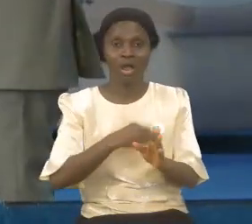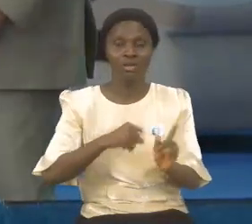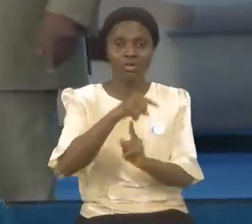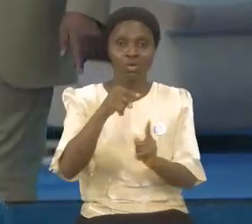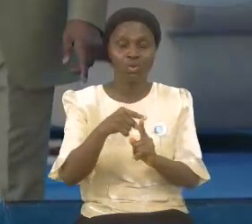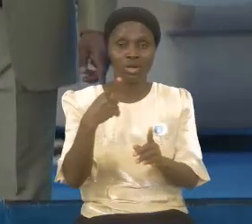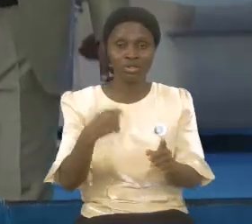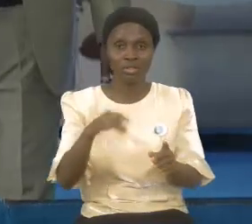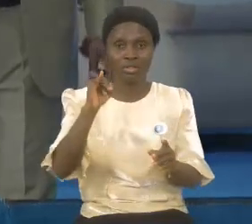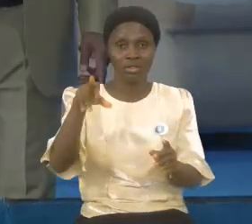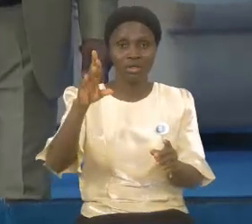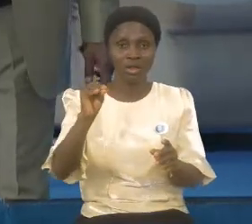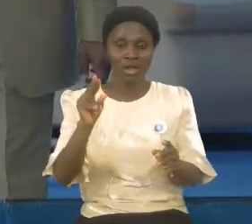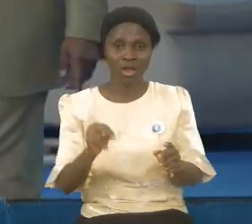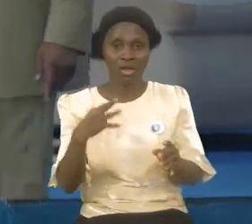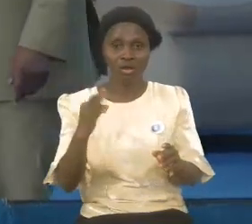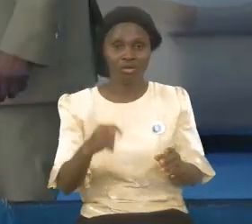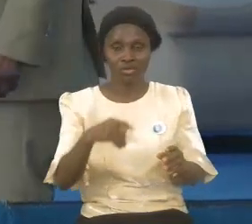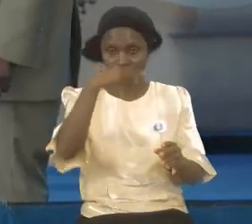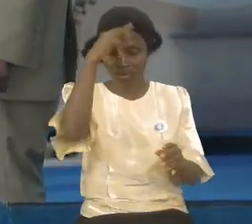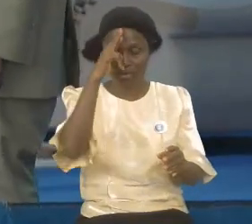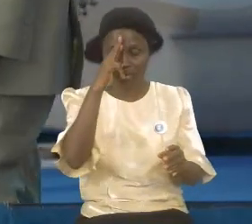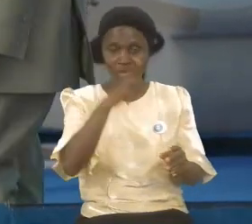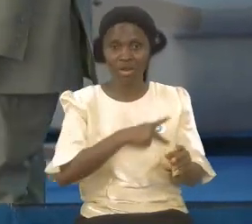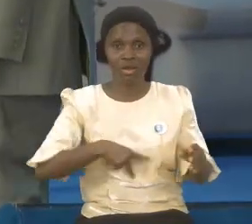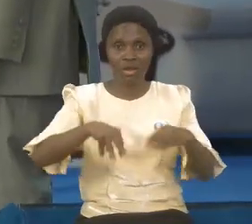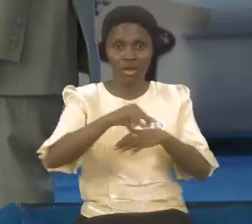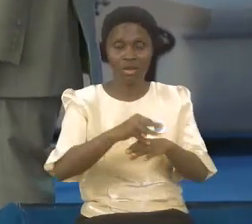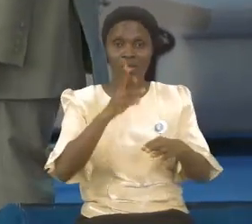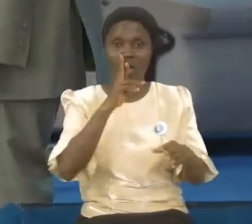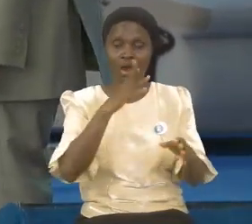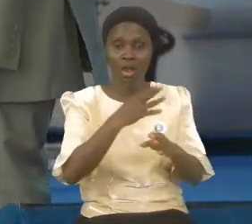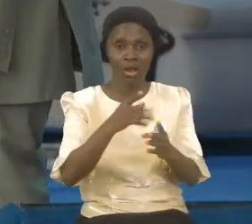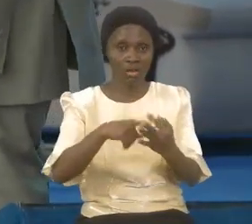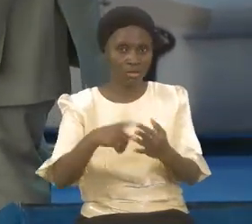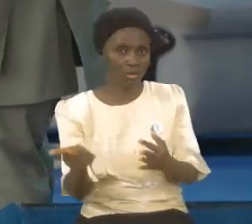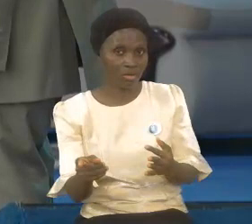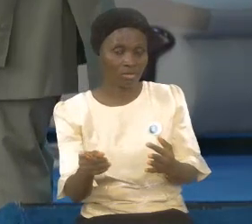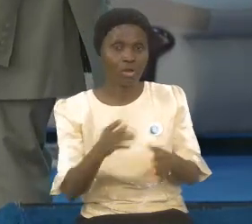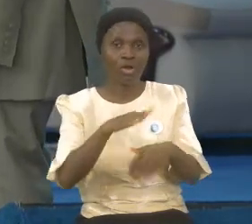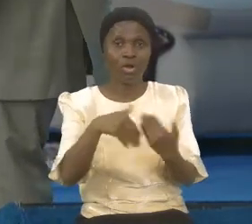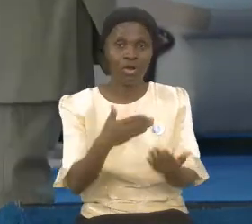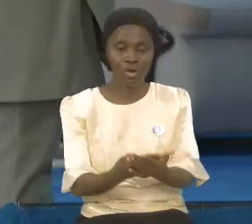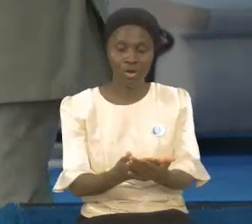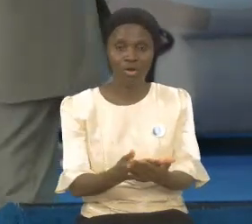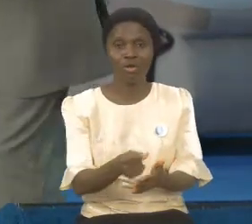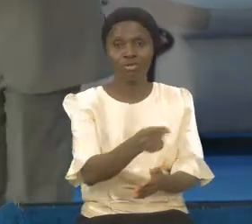run their course, all those Babylon and Medo Persia and Greece and